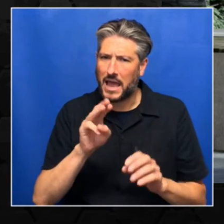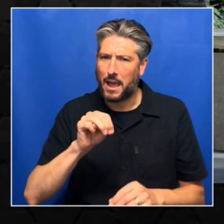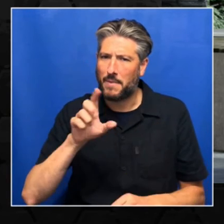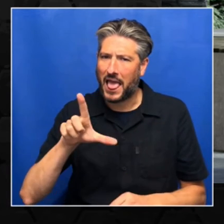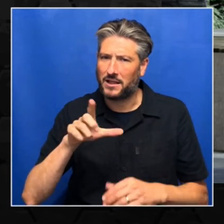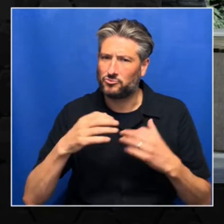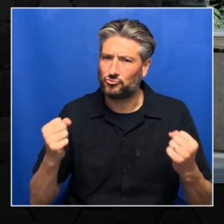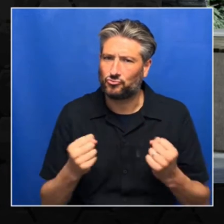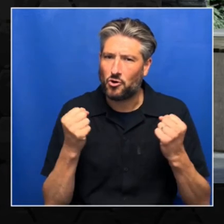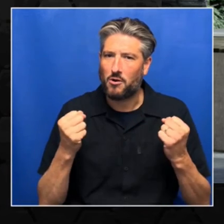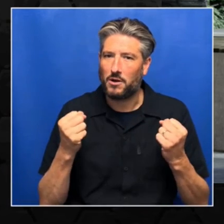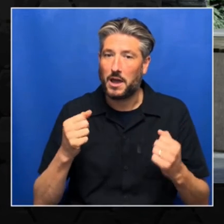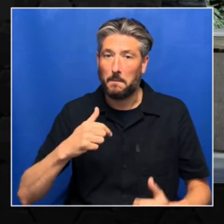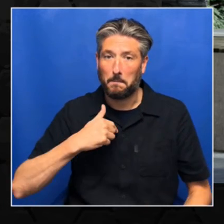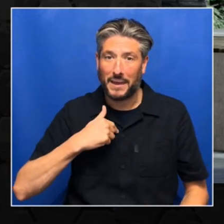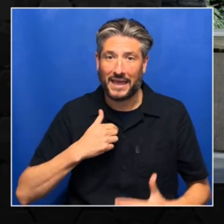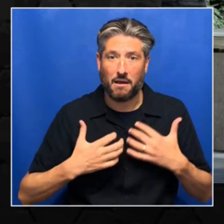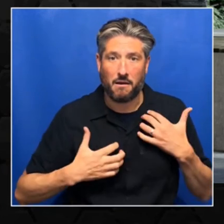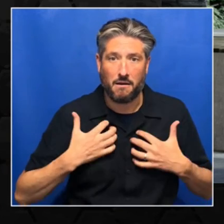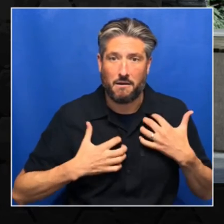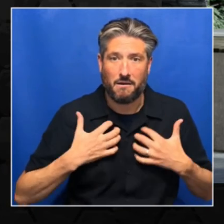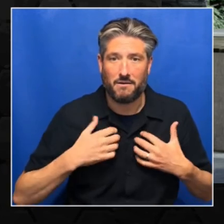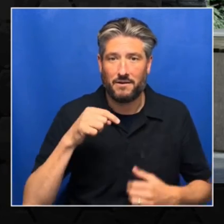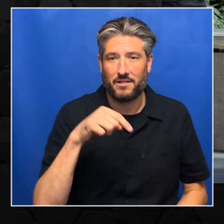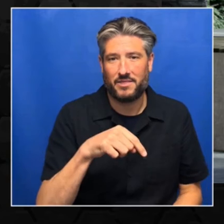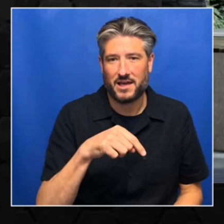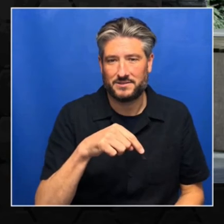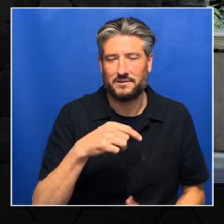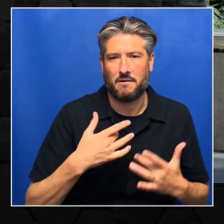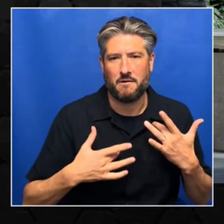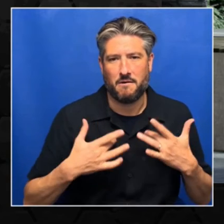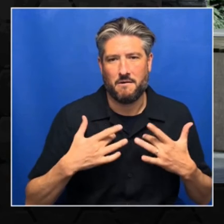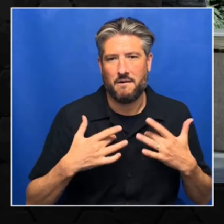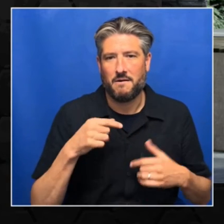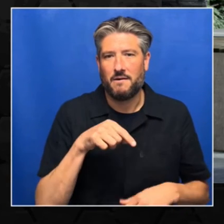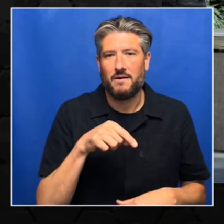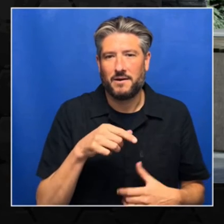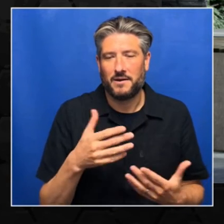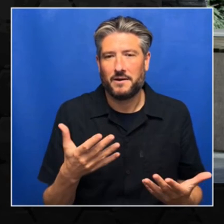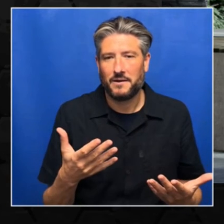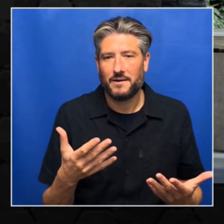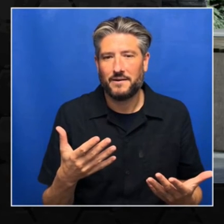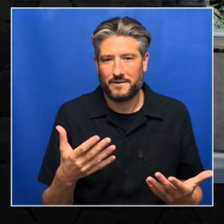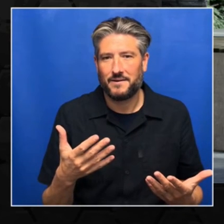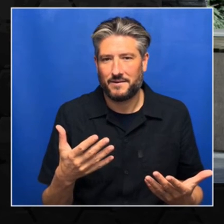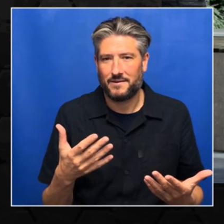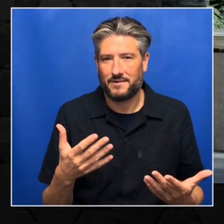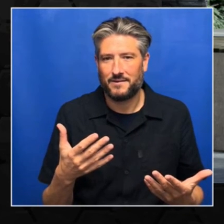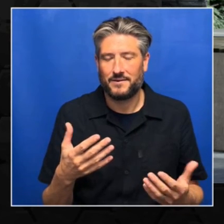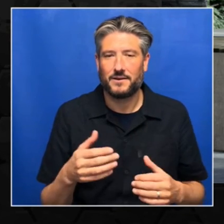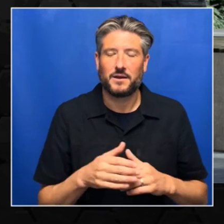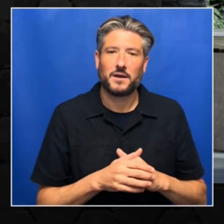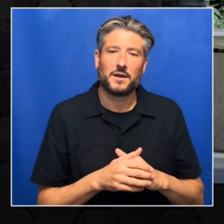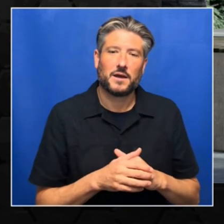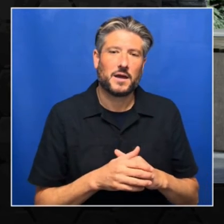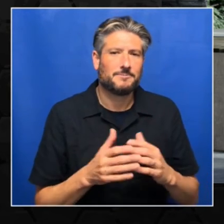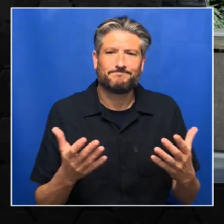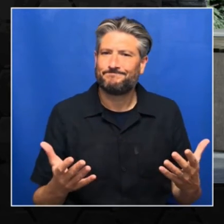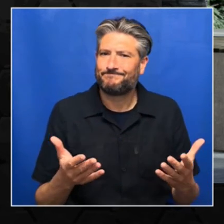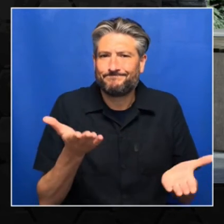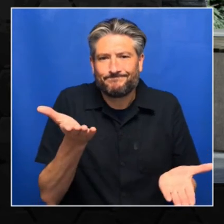interesting for me. But then it actually, as Sir said before, Amir Sir said, like, it depends upon you, what career you want to